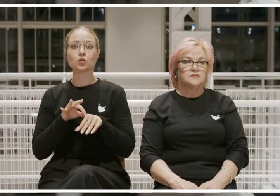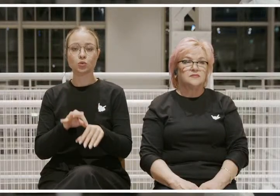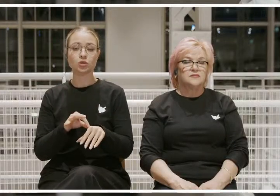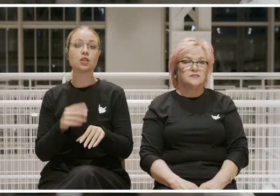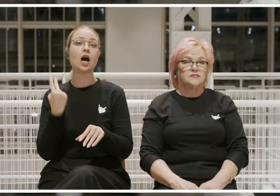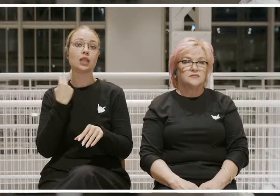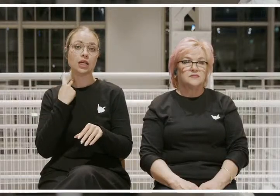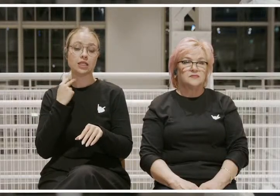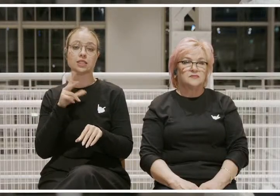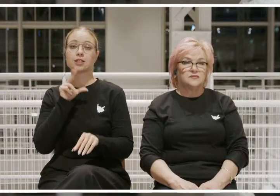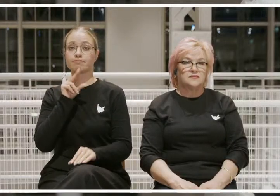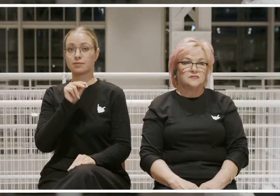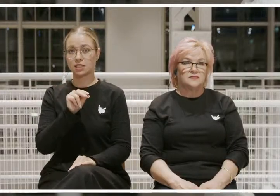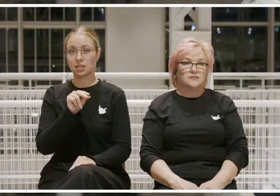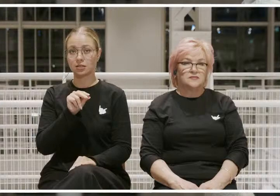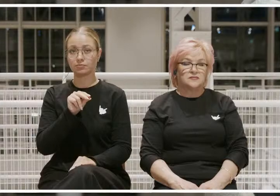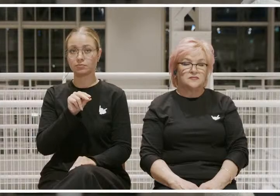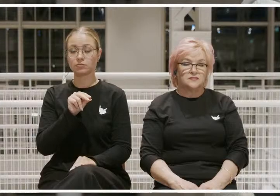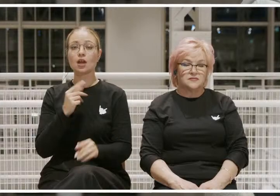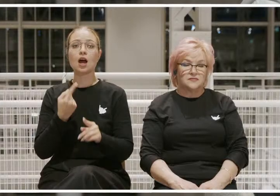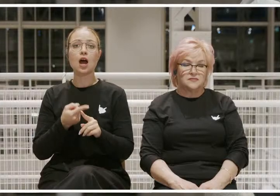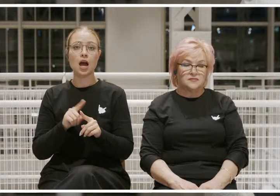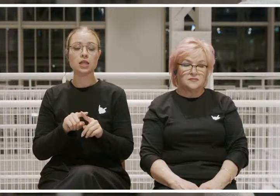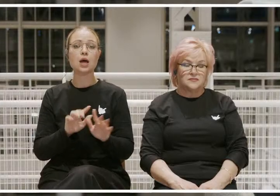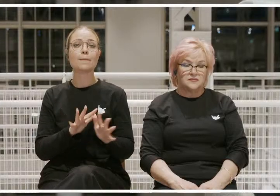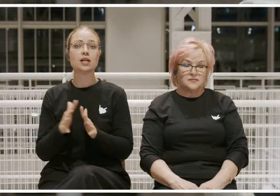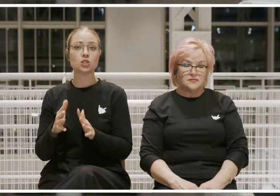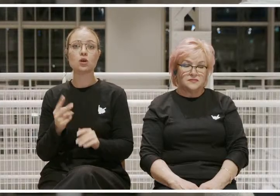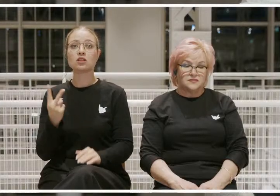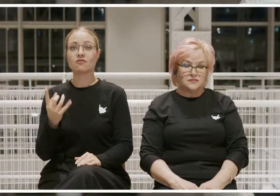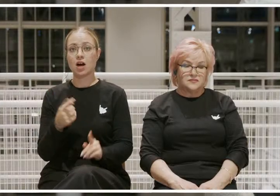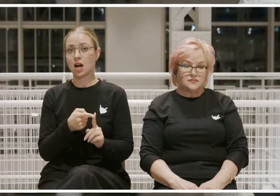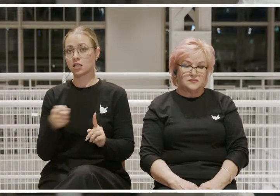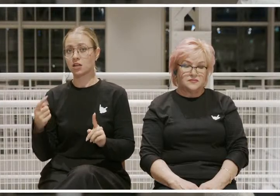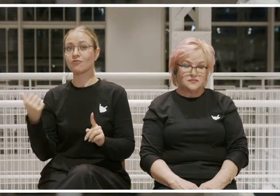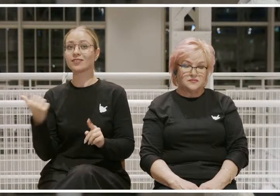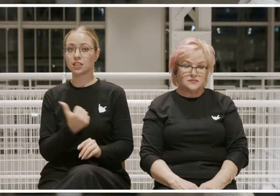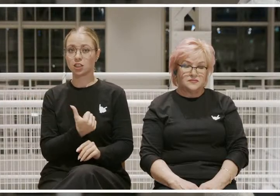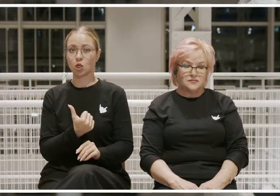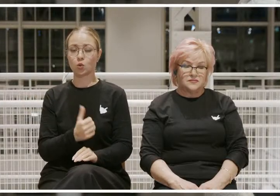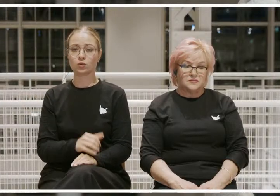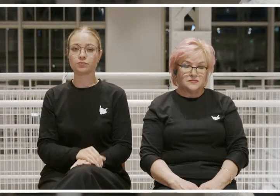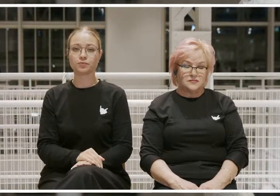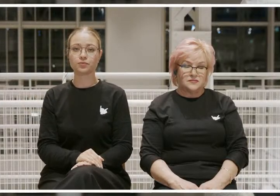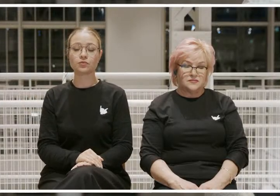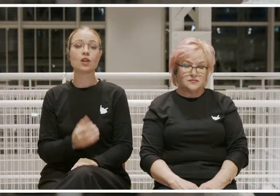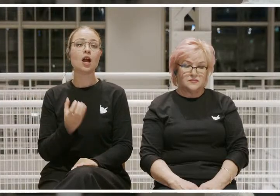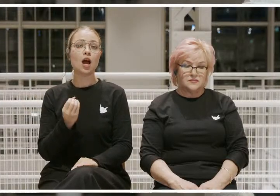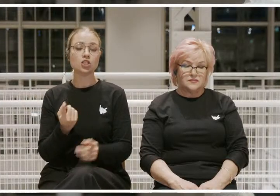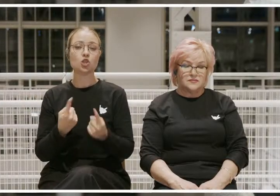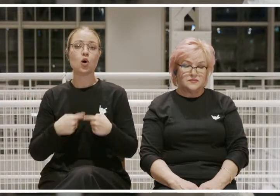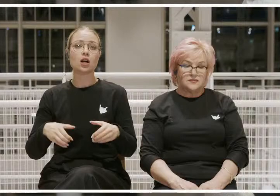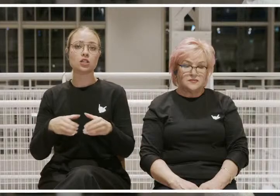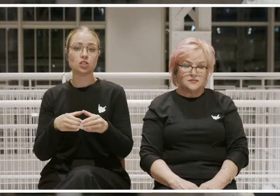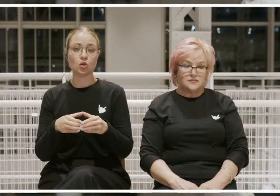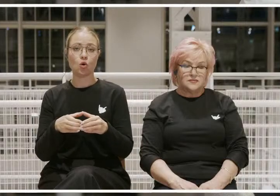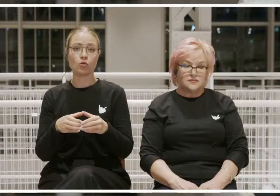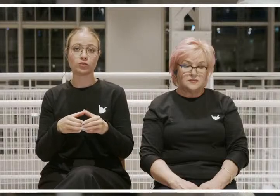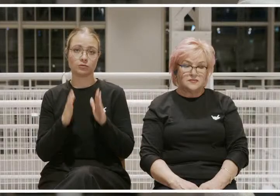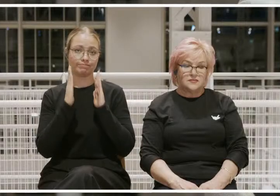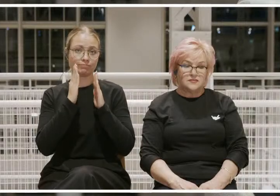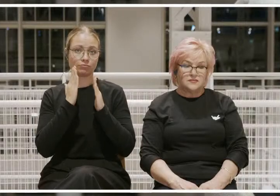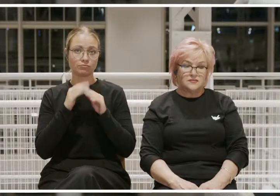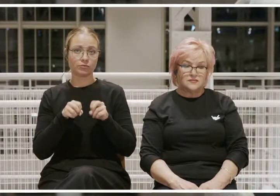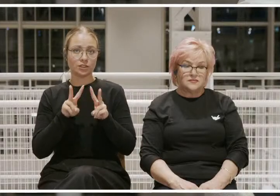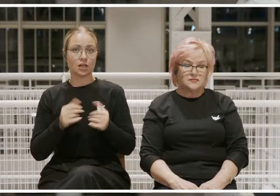they take place 2 times a week. We also offer private tours after visiting hours. We call